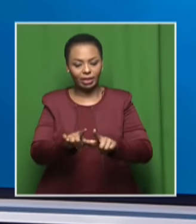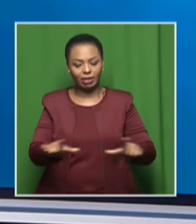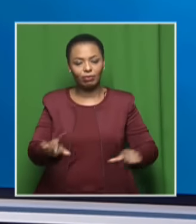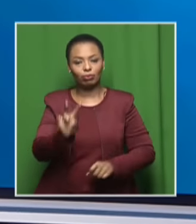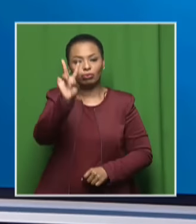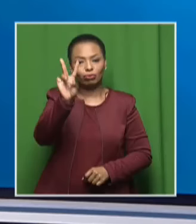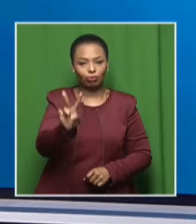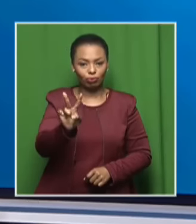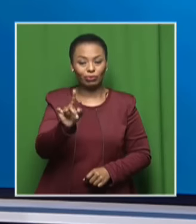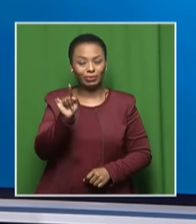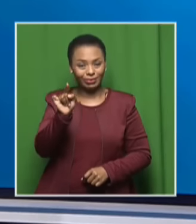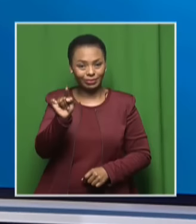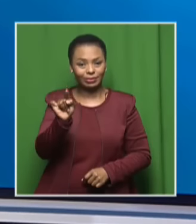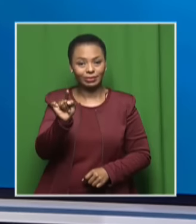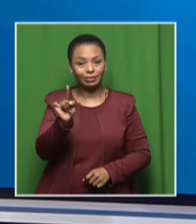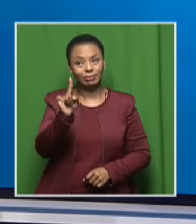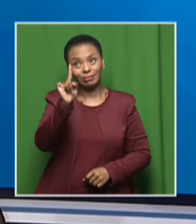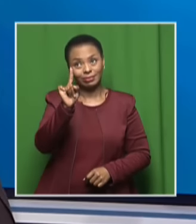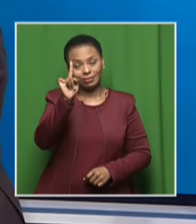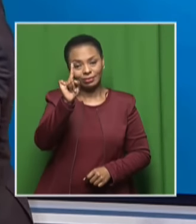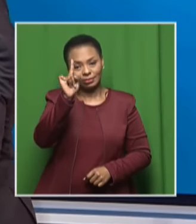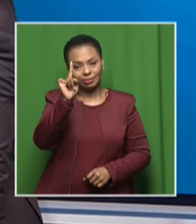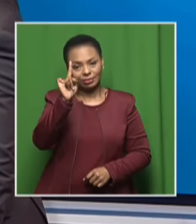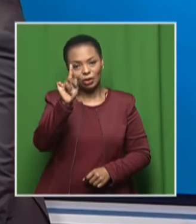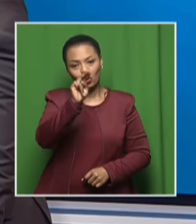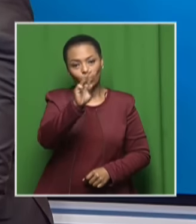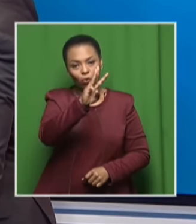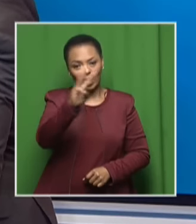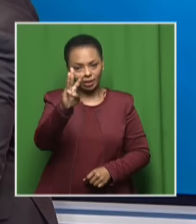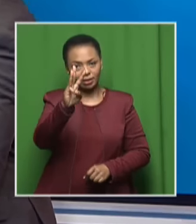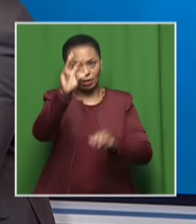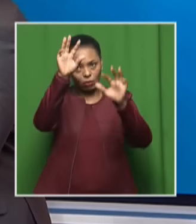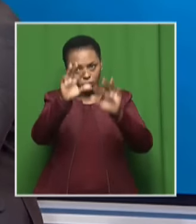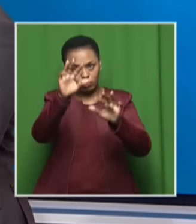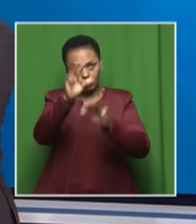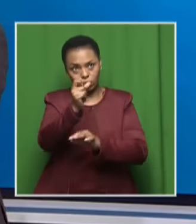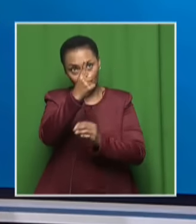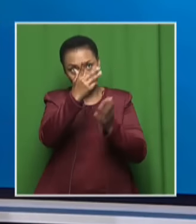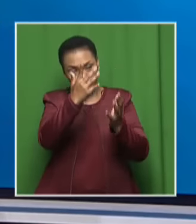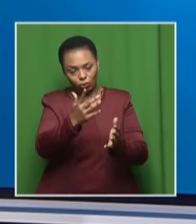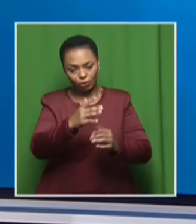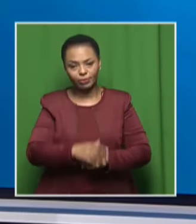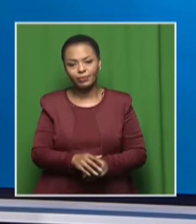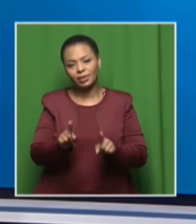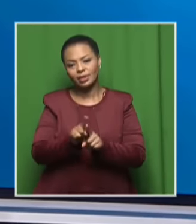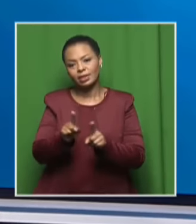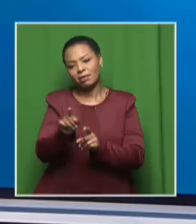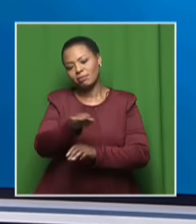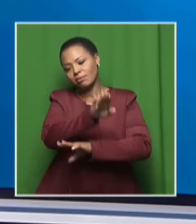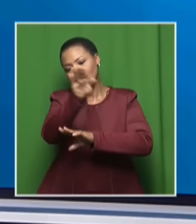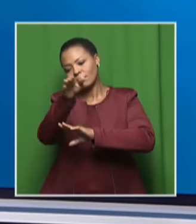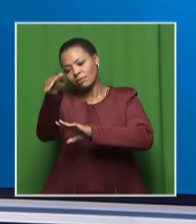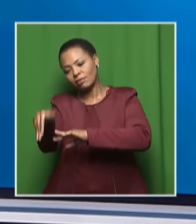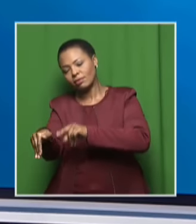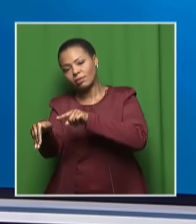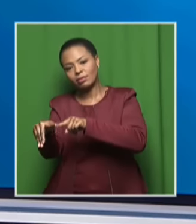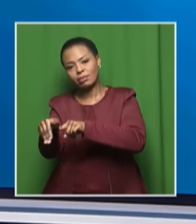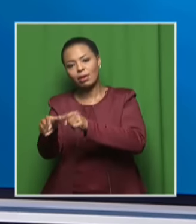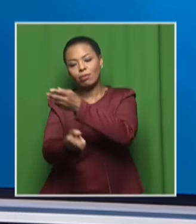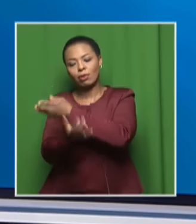warning, which covers some areas in the northwest, in the central Free State, and even the low veld of Mpumalanga and Limpopo. And this means that